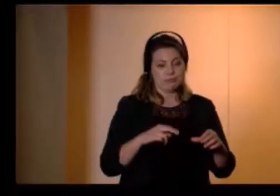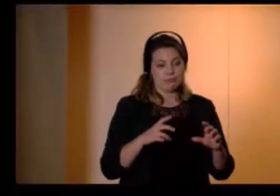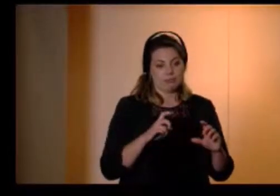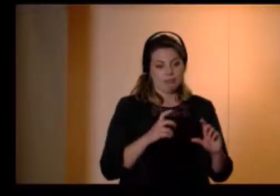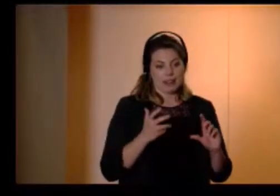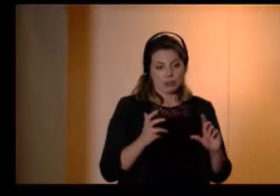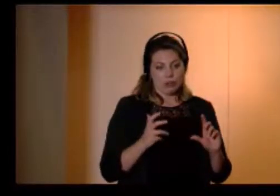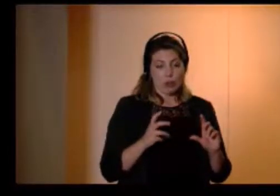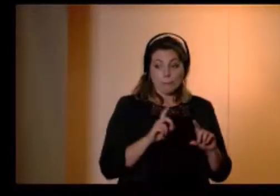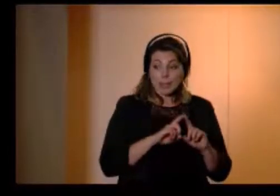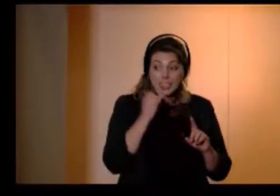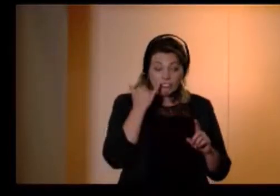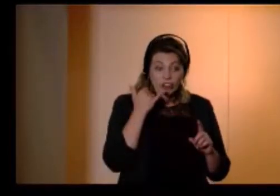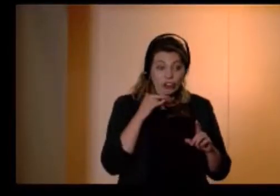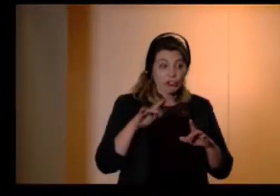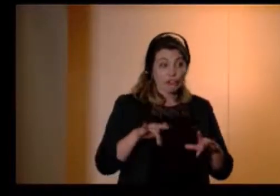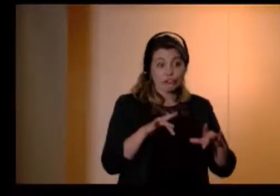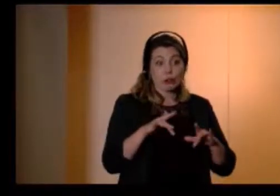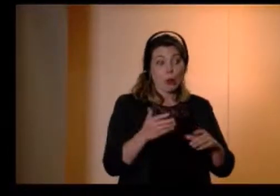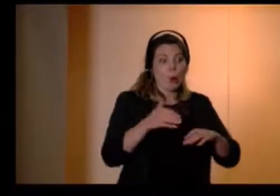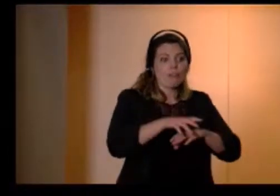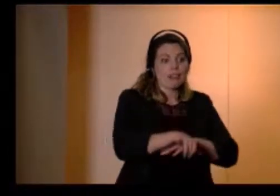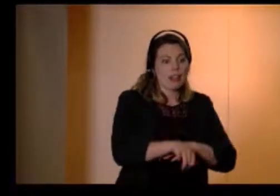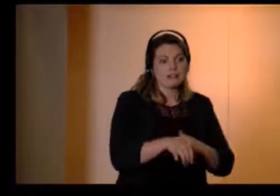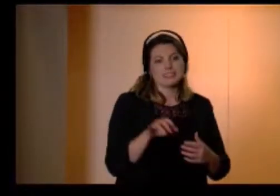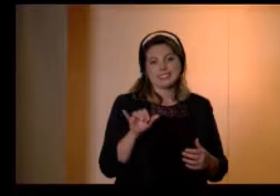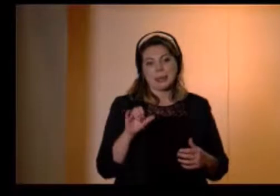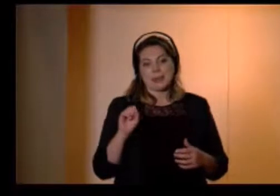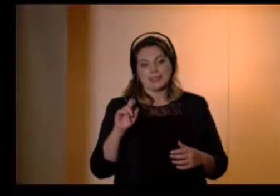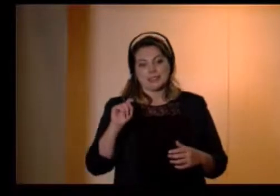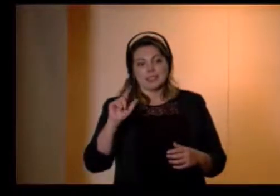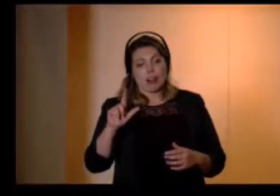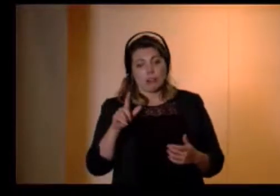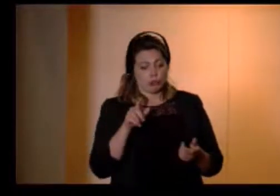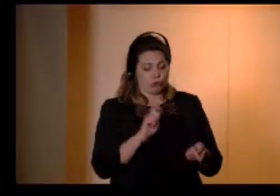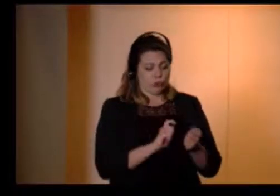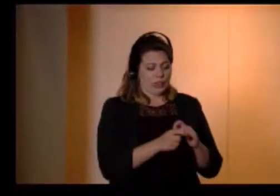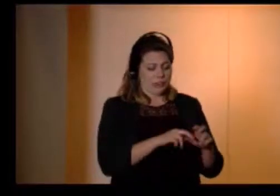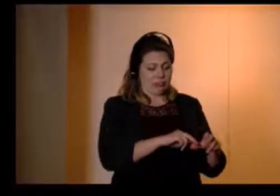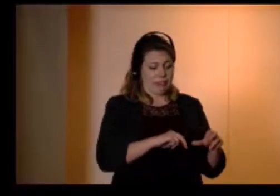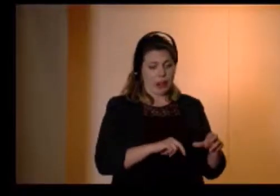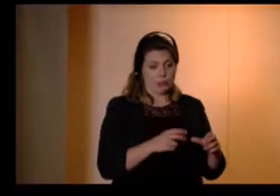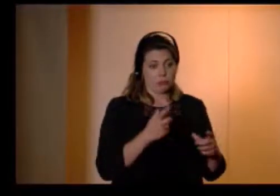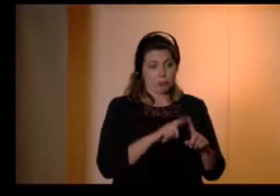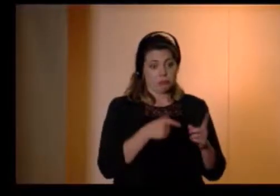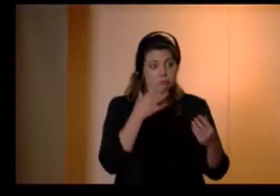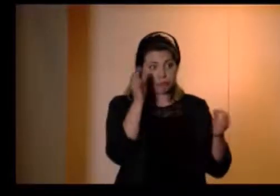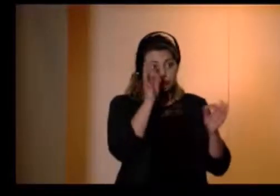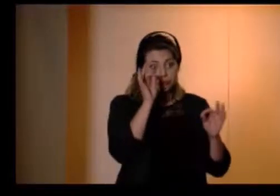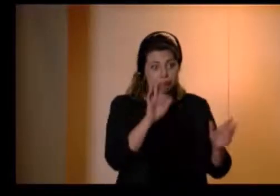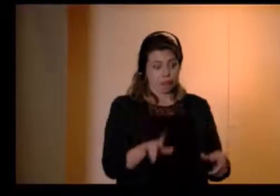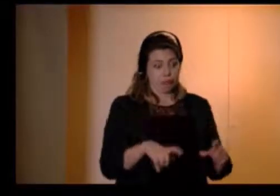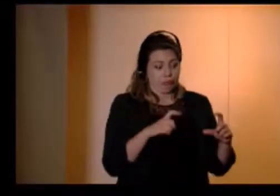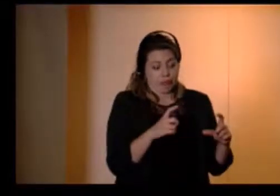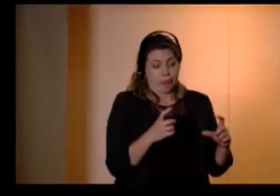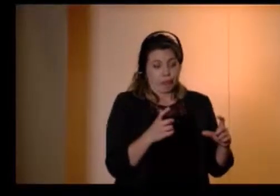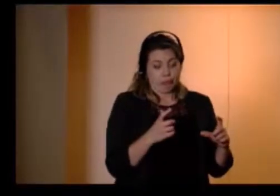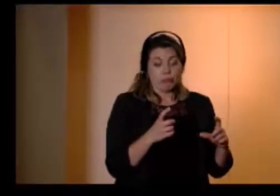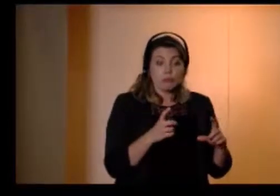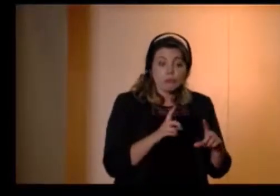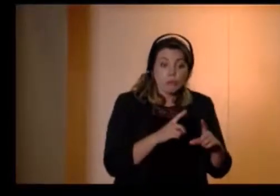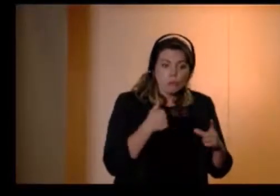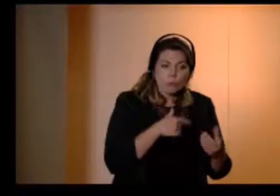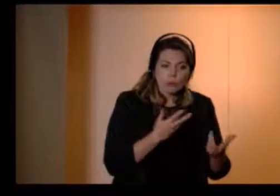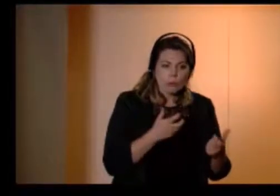audio, you don't know. Same with the STL if you version it. If you change the label, no idea. So what we want to be able to do